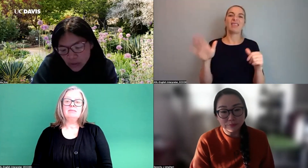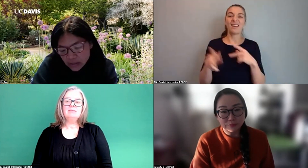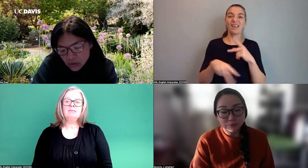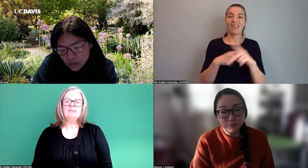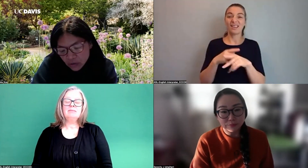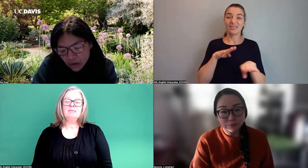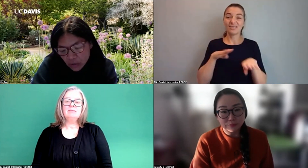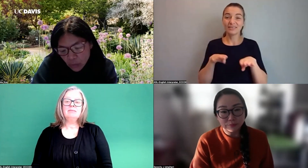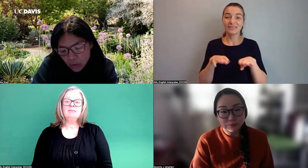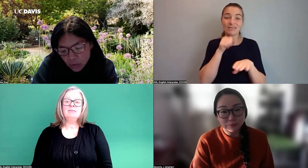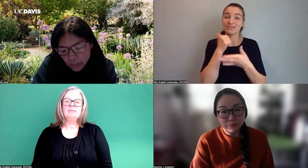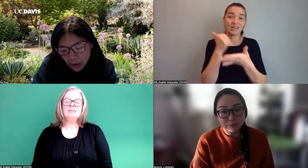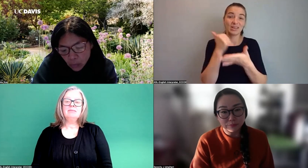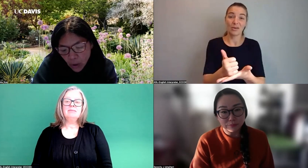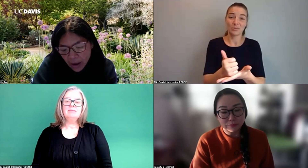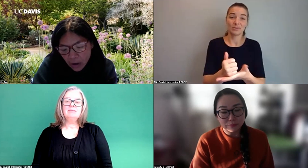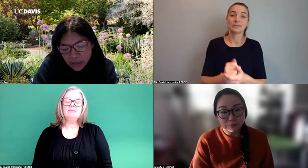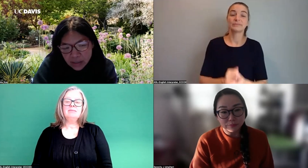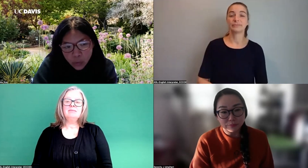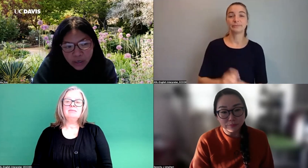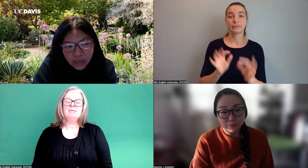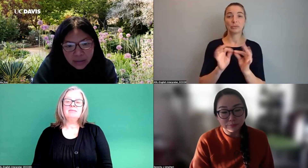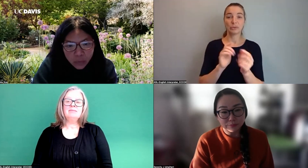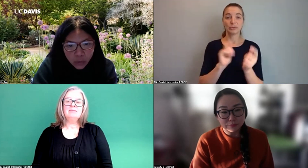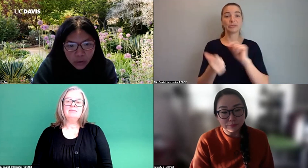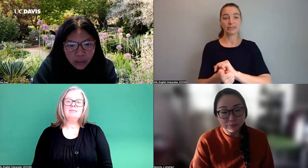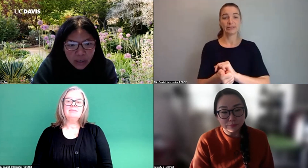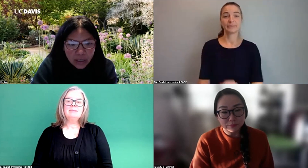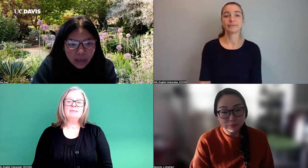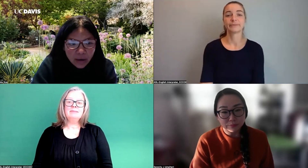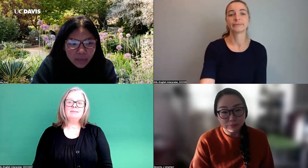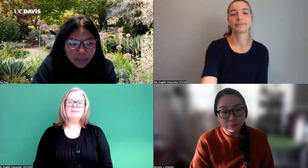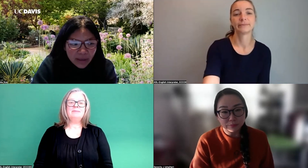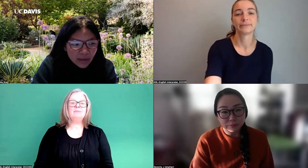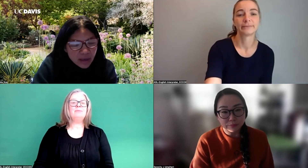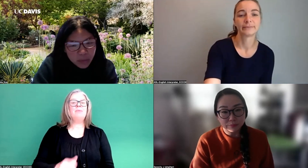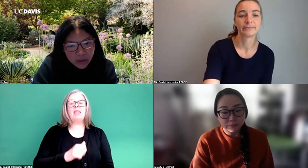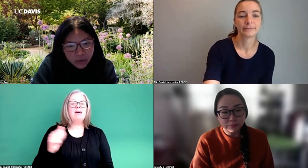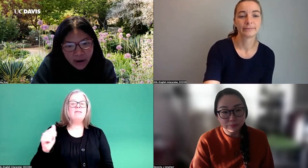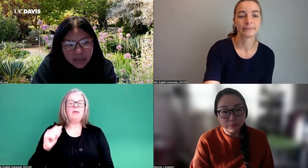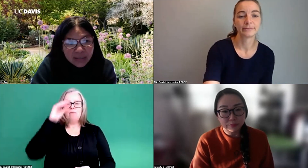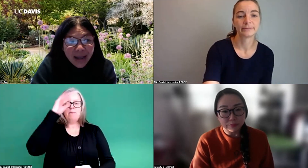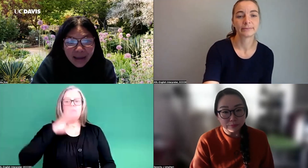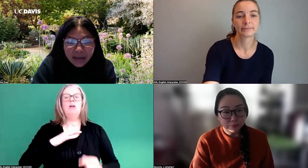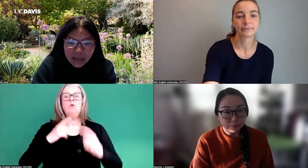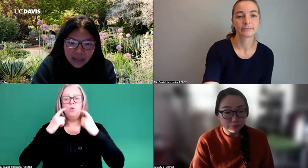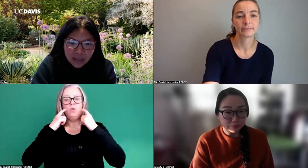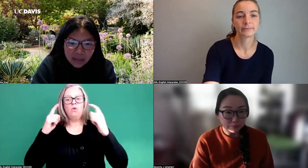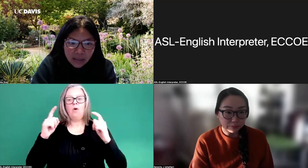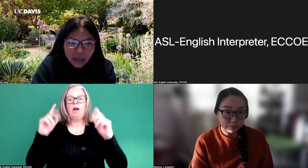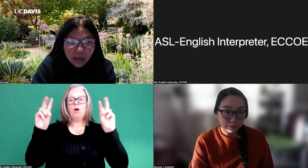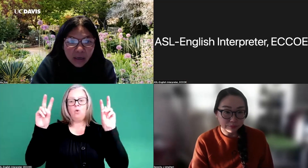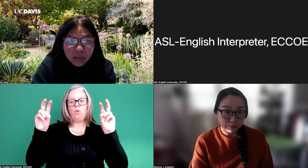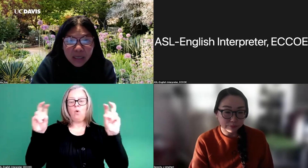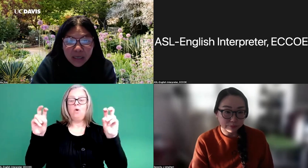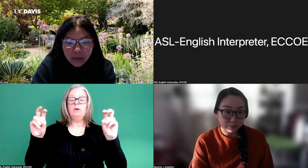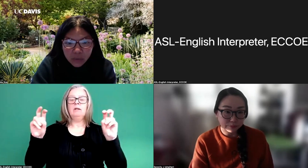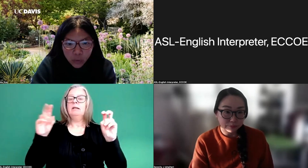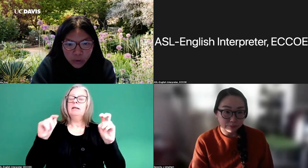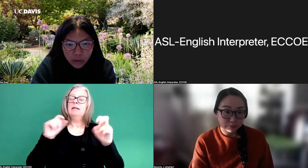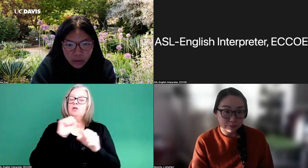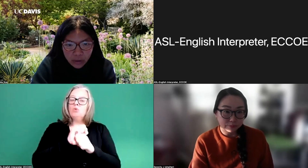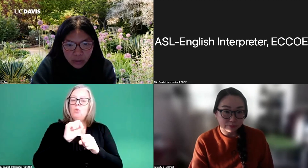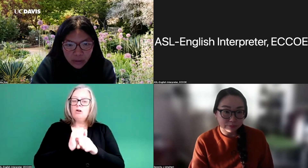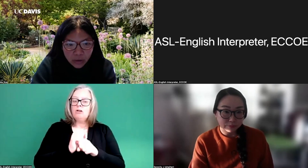Goldtooth has this really great quote about how his organizing work in Keep It in the Ground is tied to his comedian